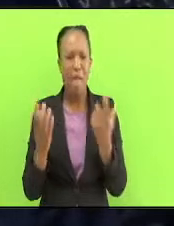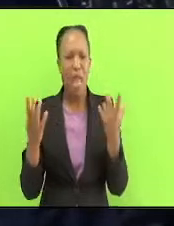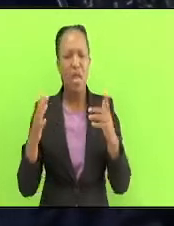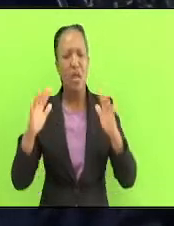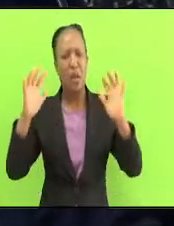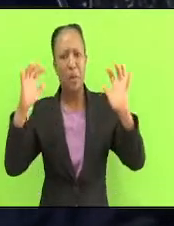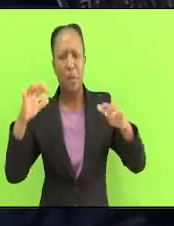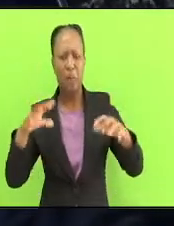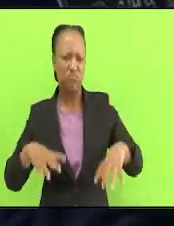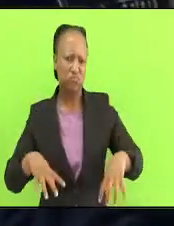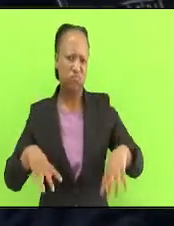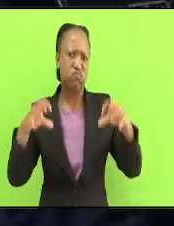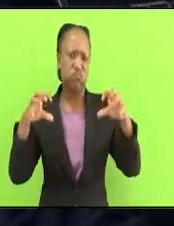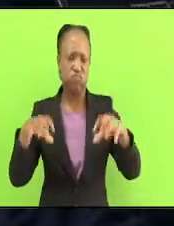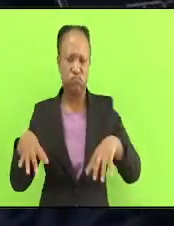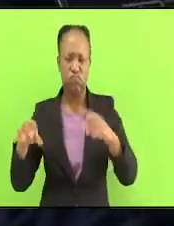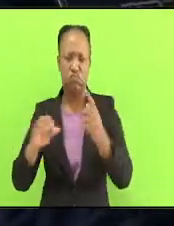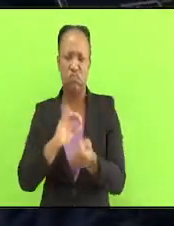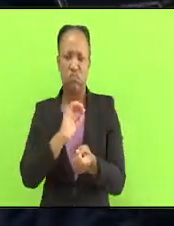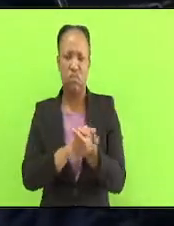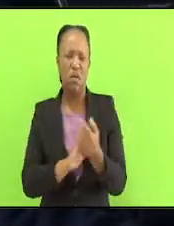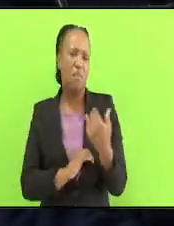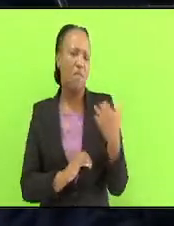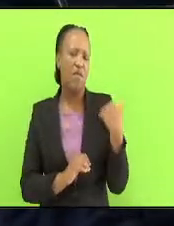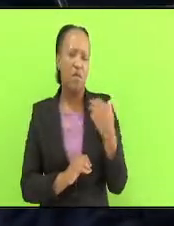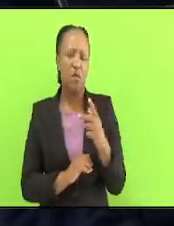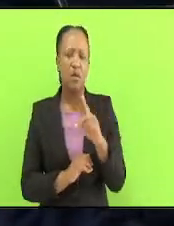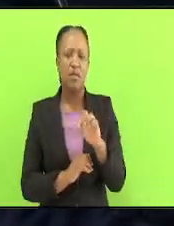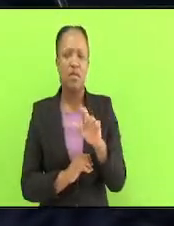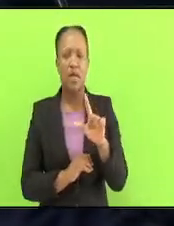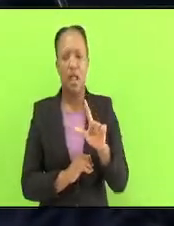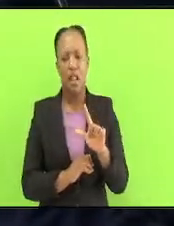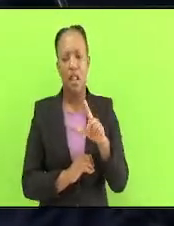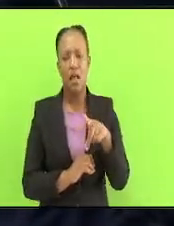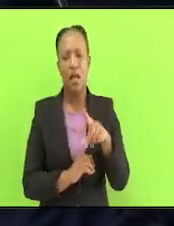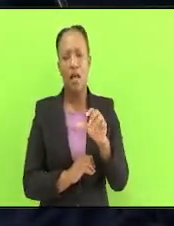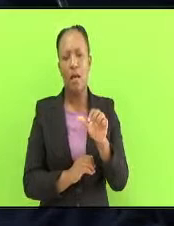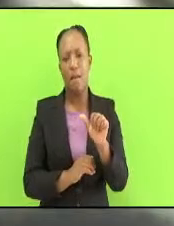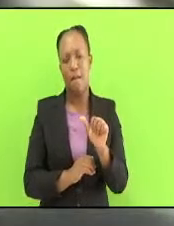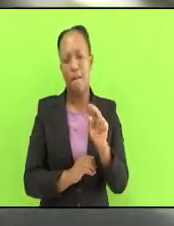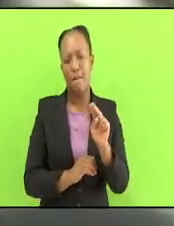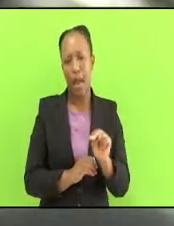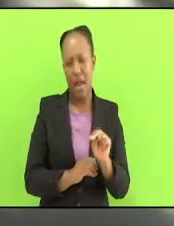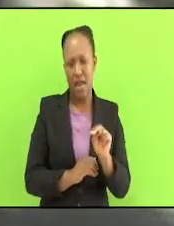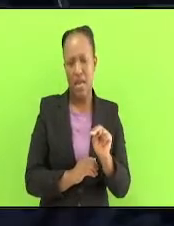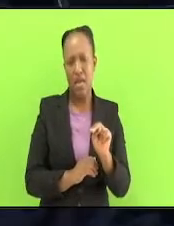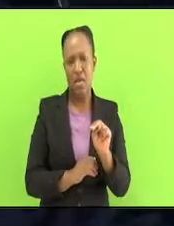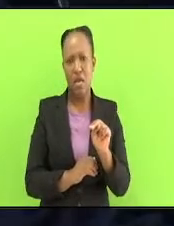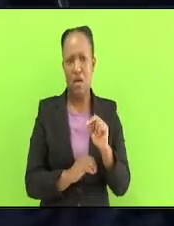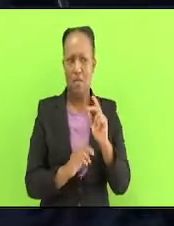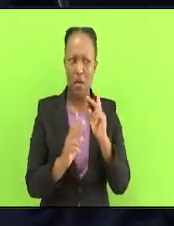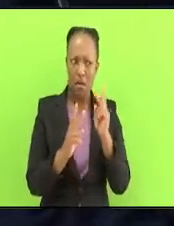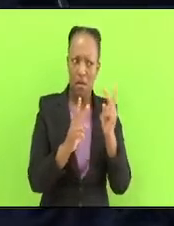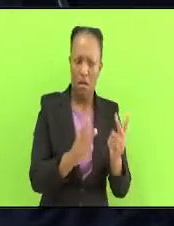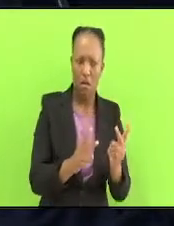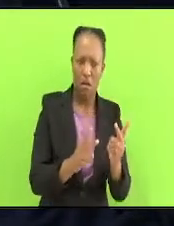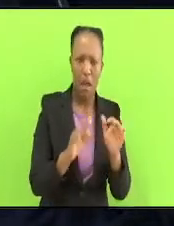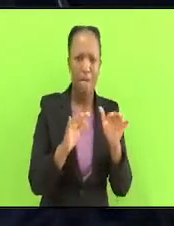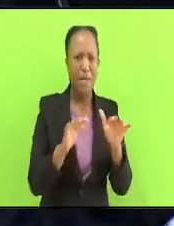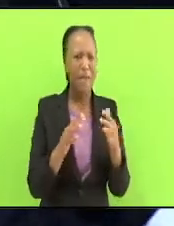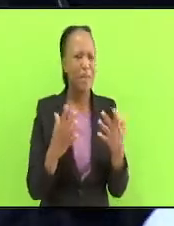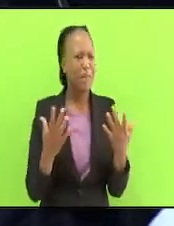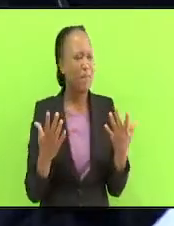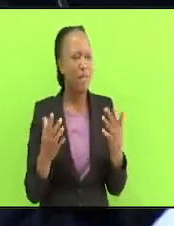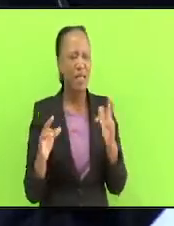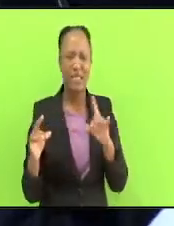floods. Ke bone ko DL Pane ha ke ile teng ke ile go lebelela seemo ka bona batho ba rona ba sena le mo ba robalang